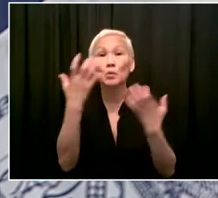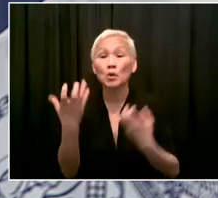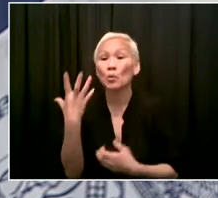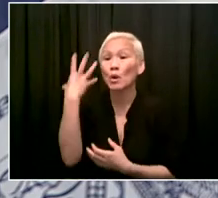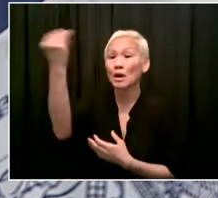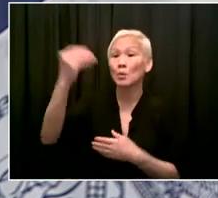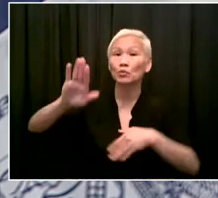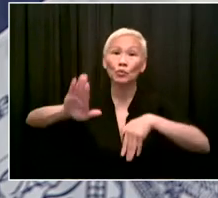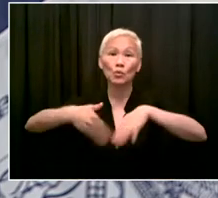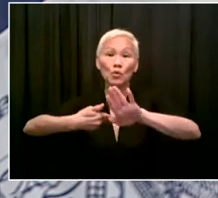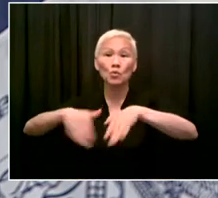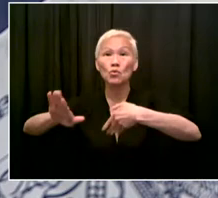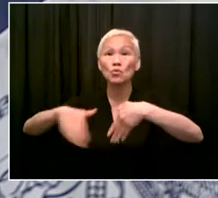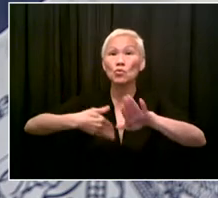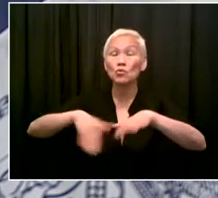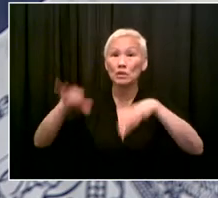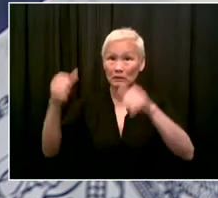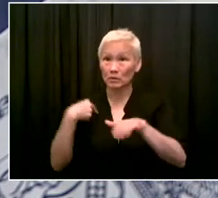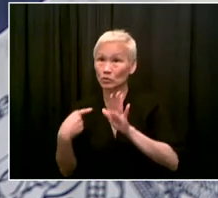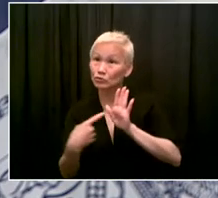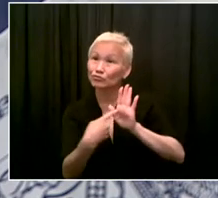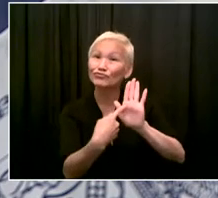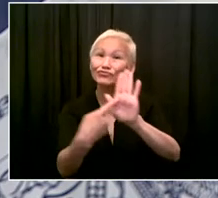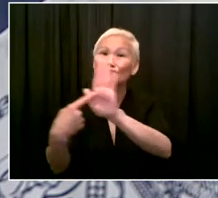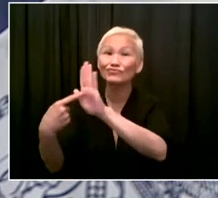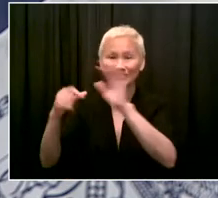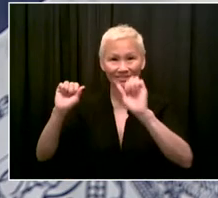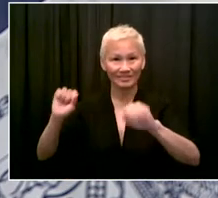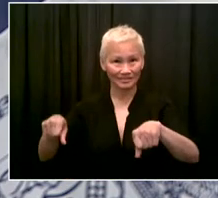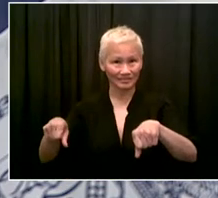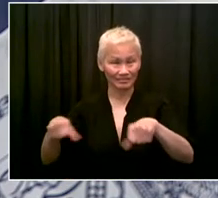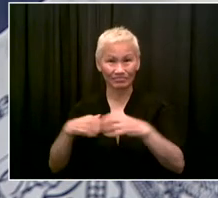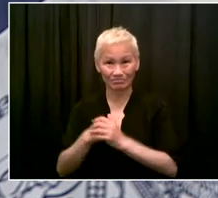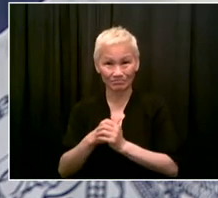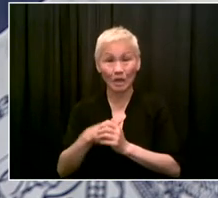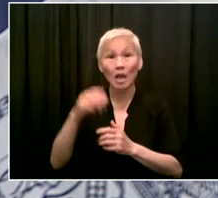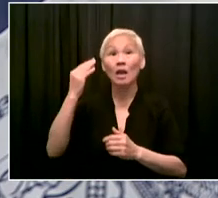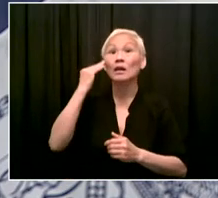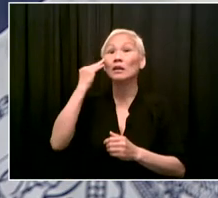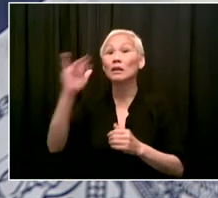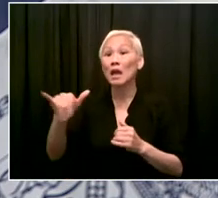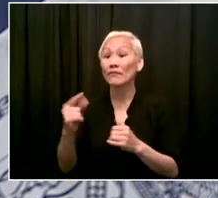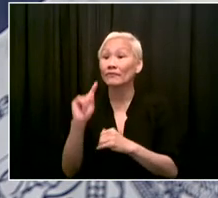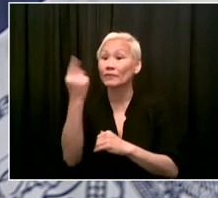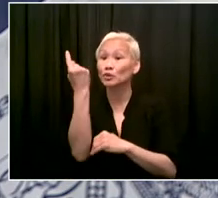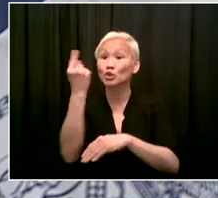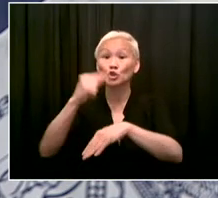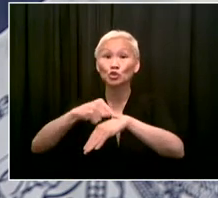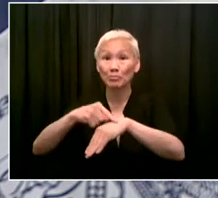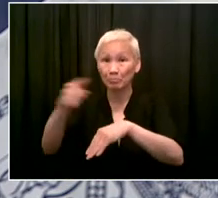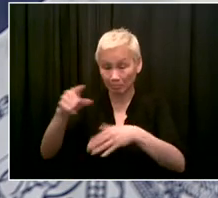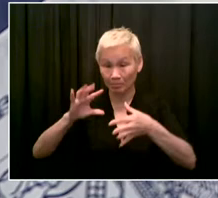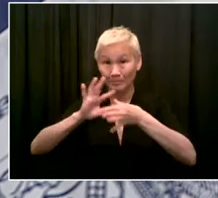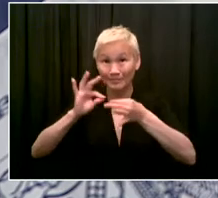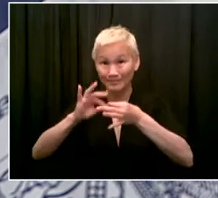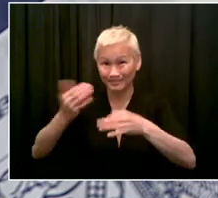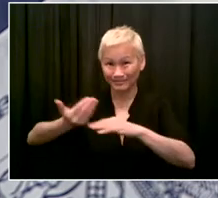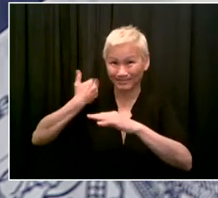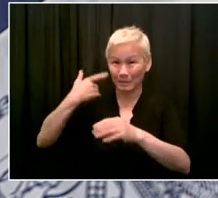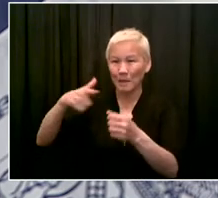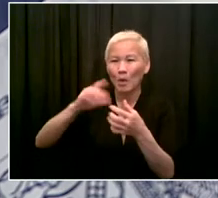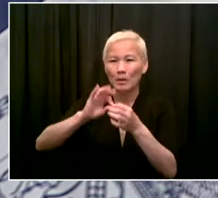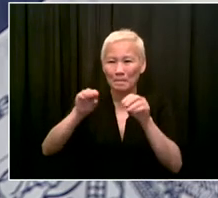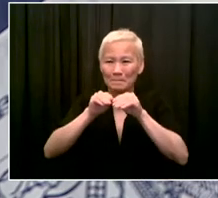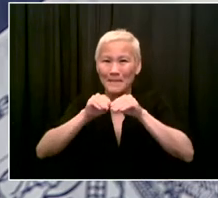We've been doing this. The first time we talked about this was during the pandemic, and we haven't seen any enforcement or at the very least any impact from